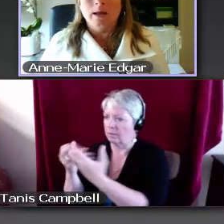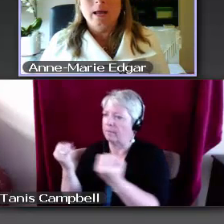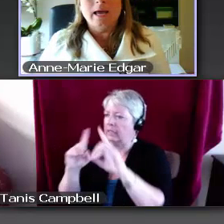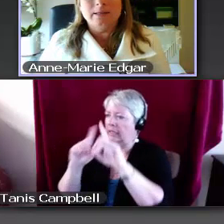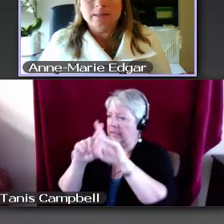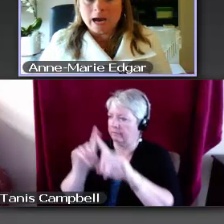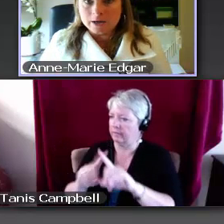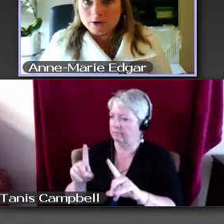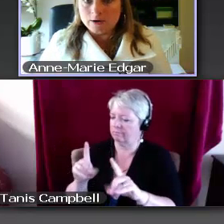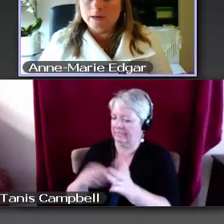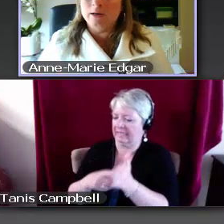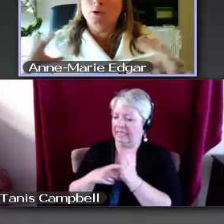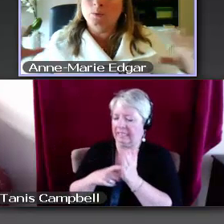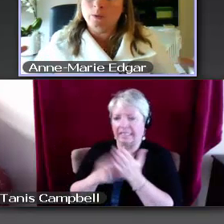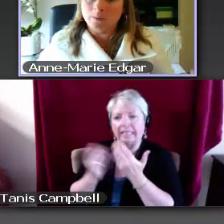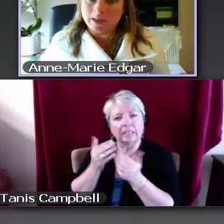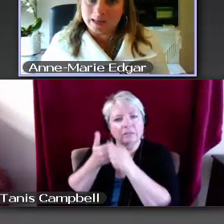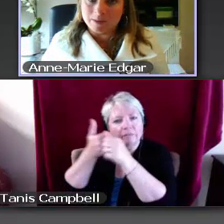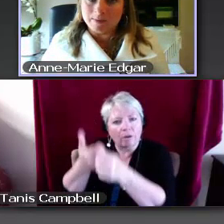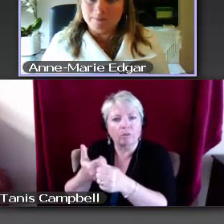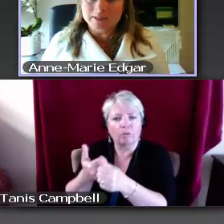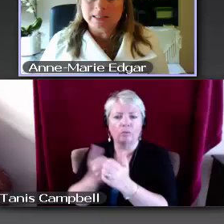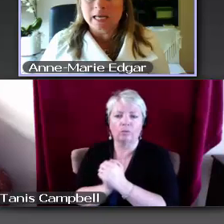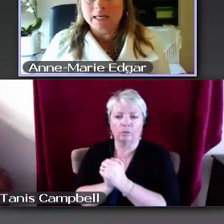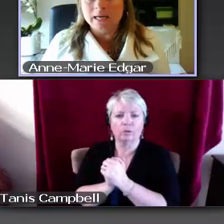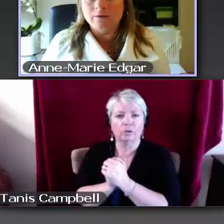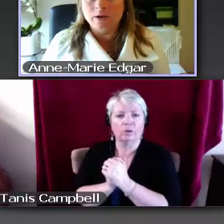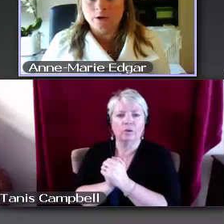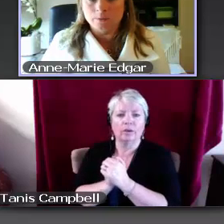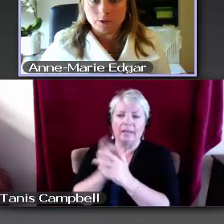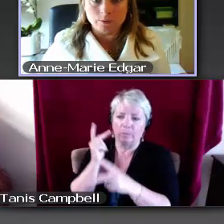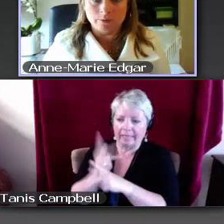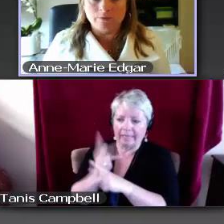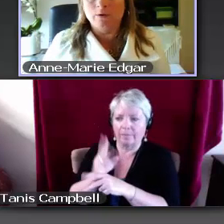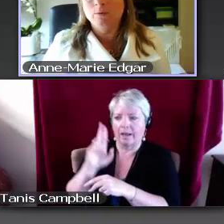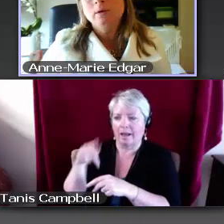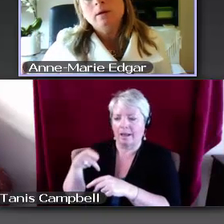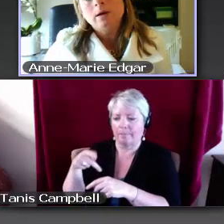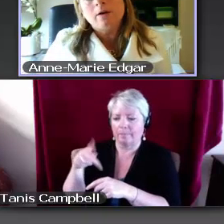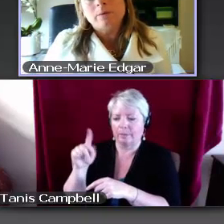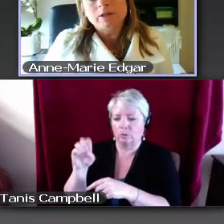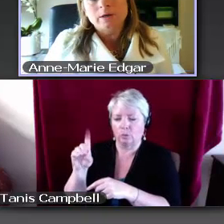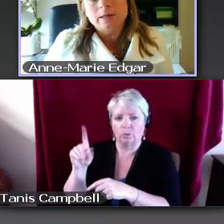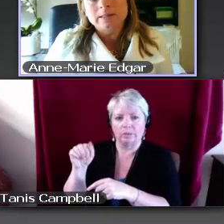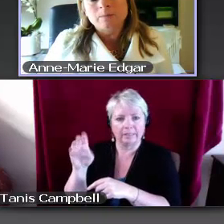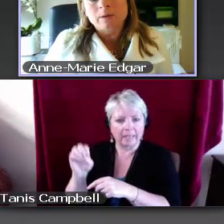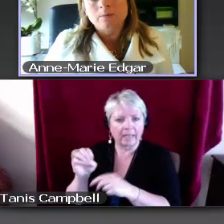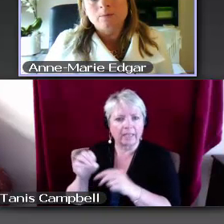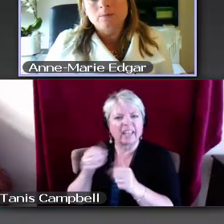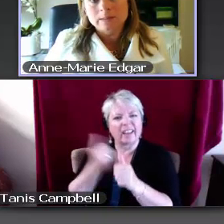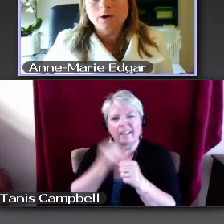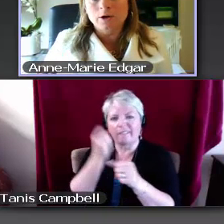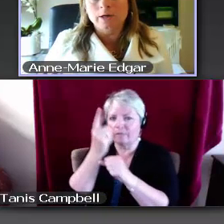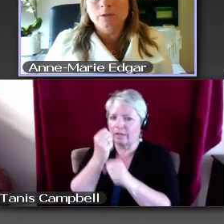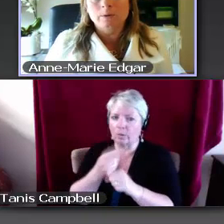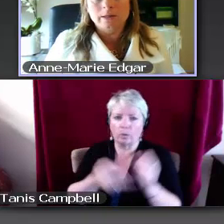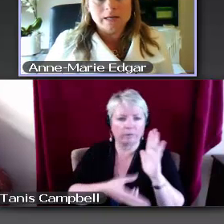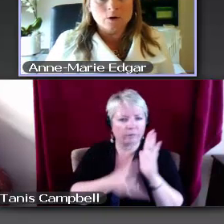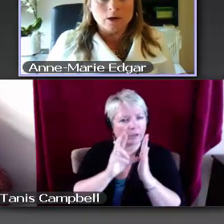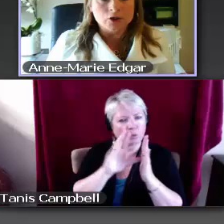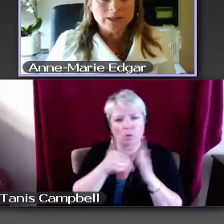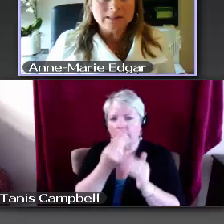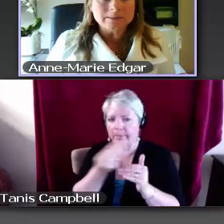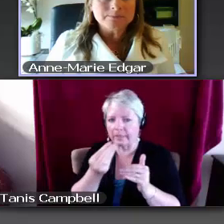follow and as accurate. We keep them up to date. Every year we do a review of materials and we stay current